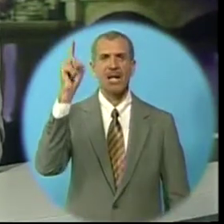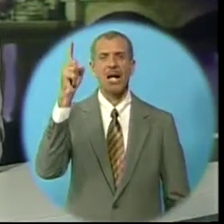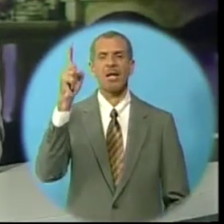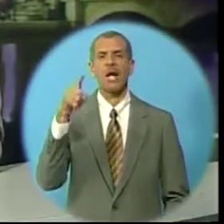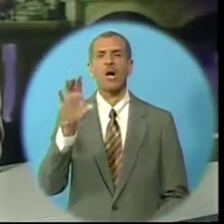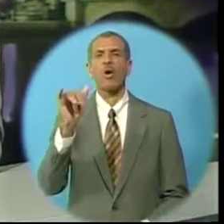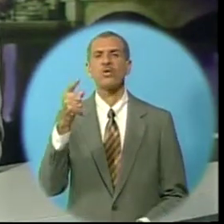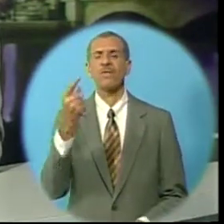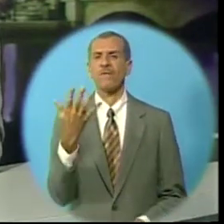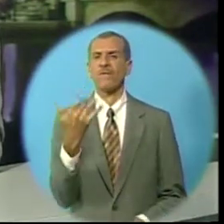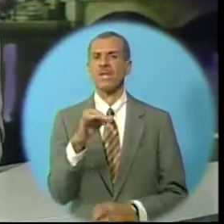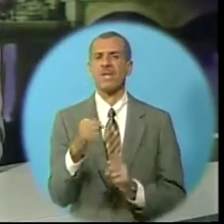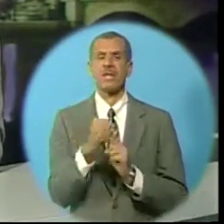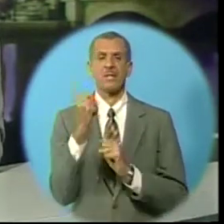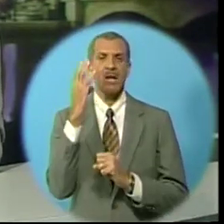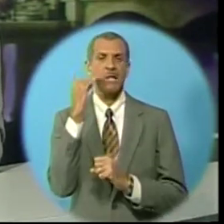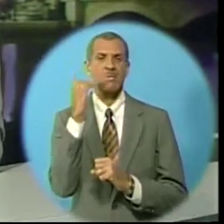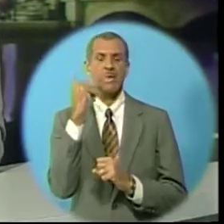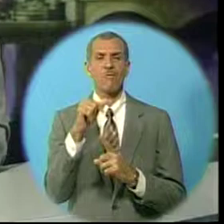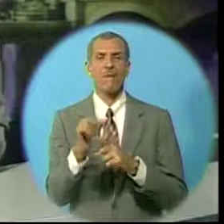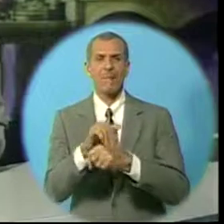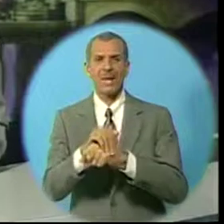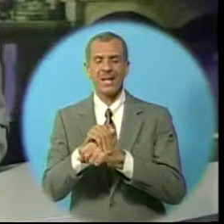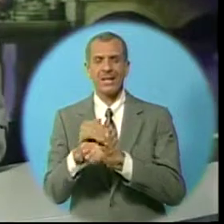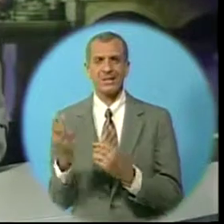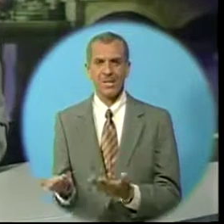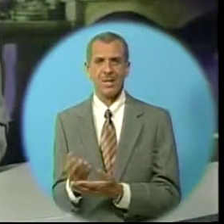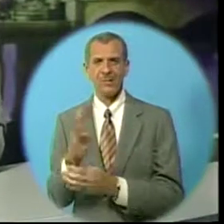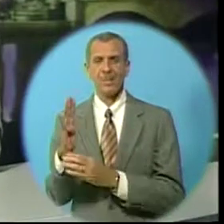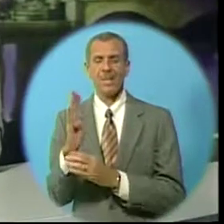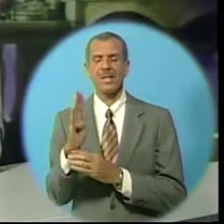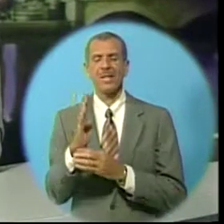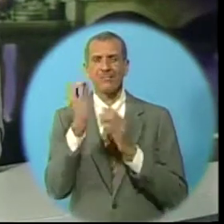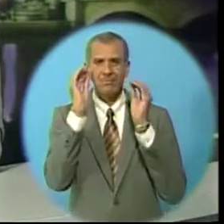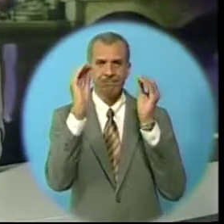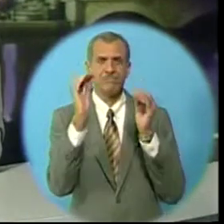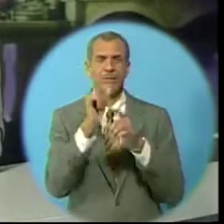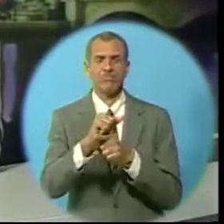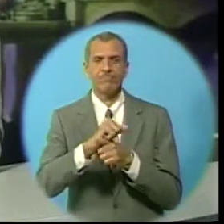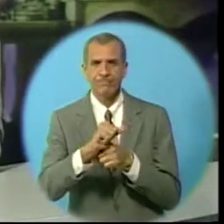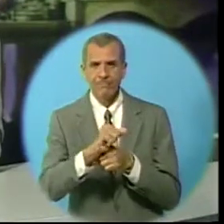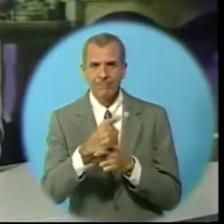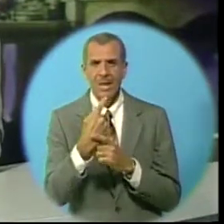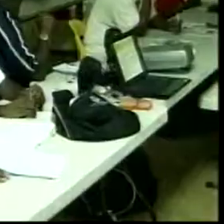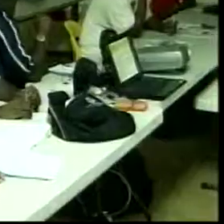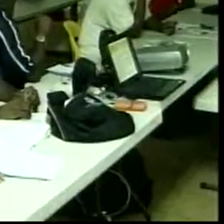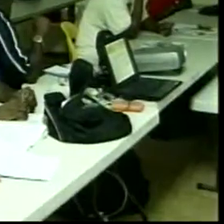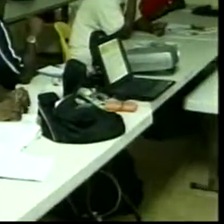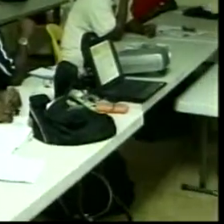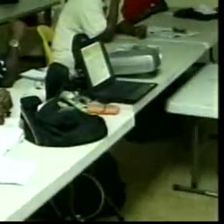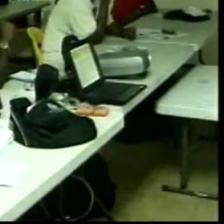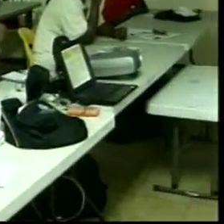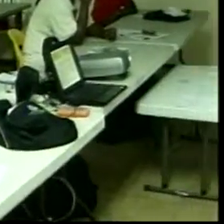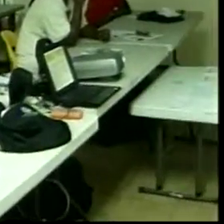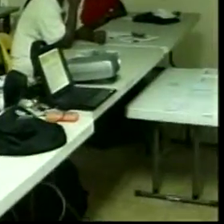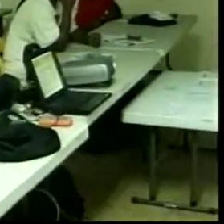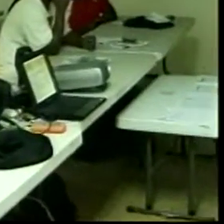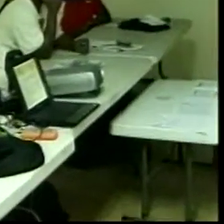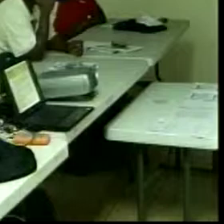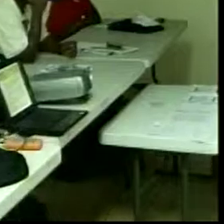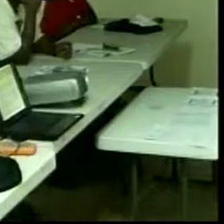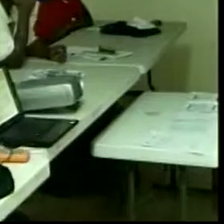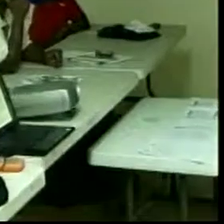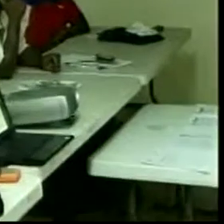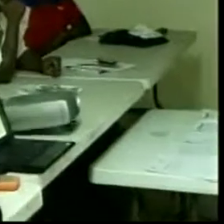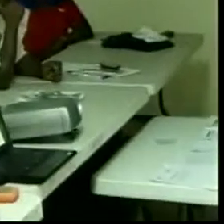coach of 15 years experience from England, is in Barbados conducting the course. 17 participants signed up for the 9-day